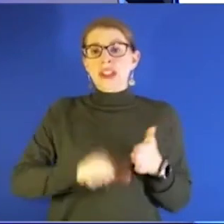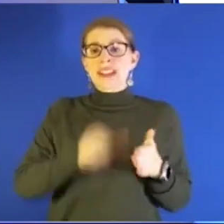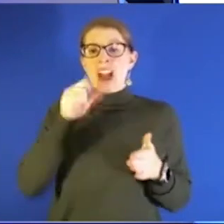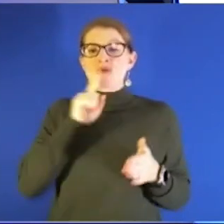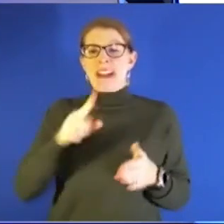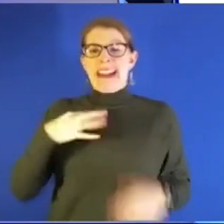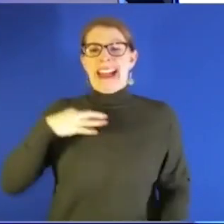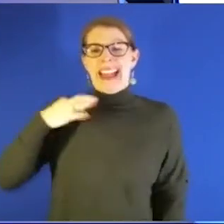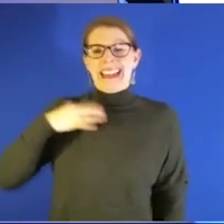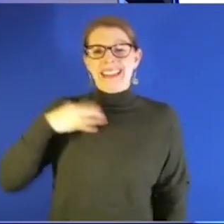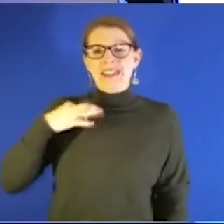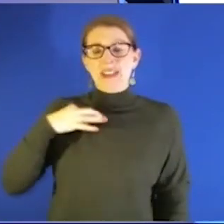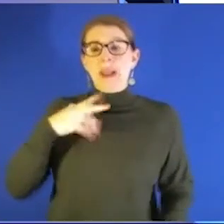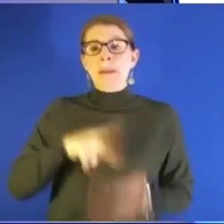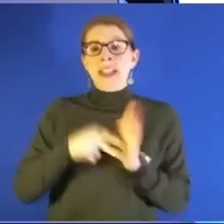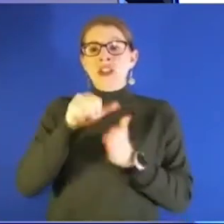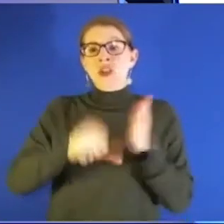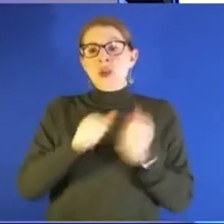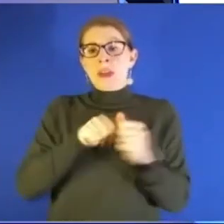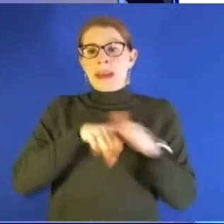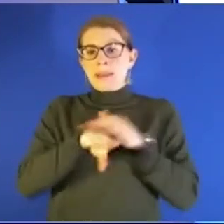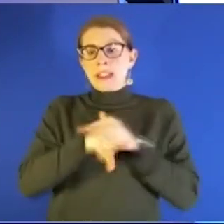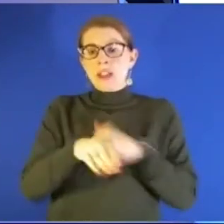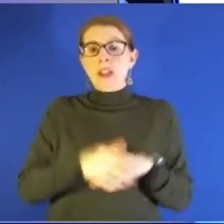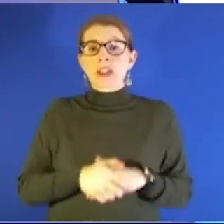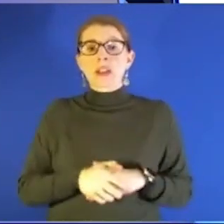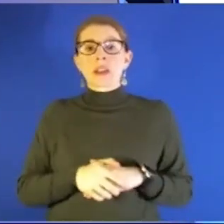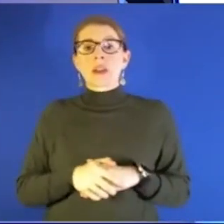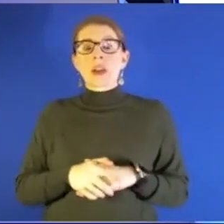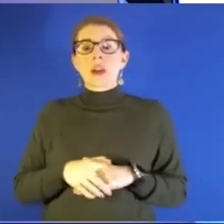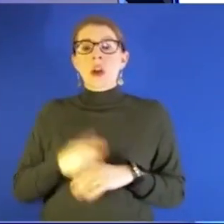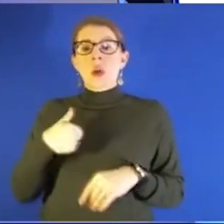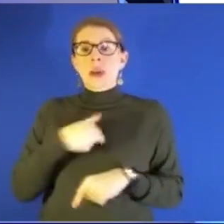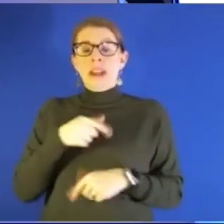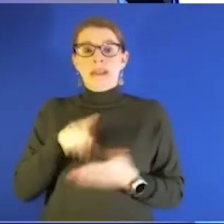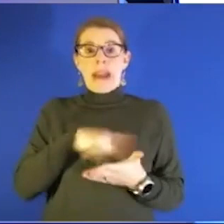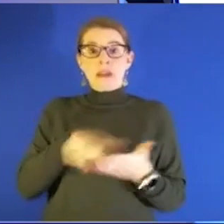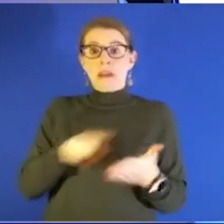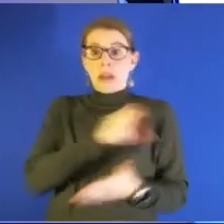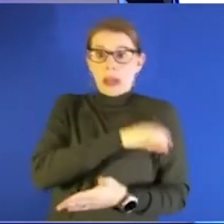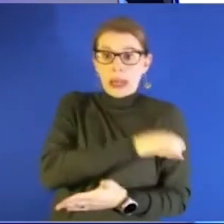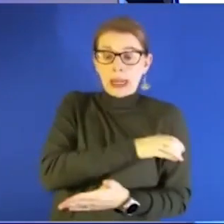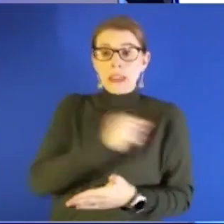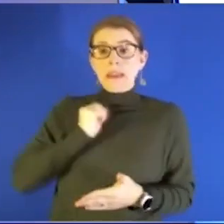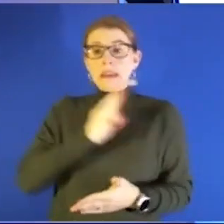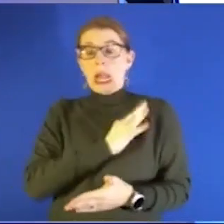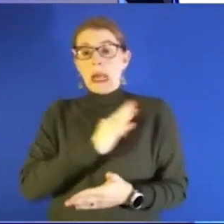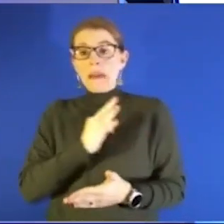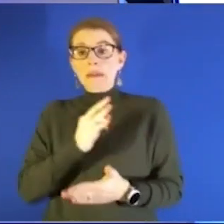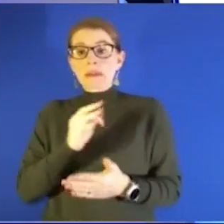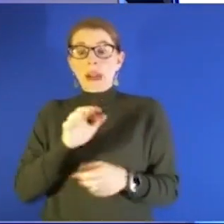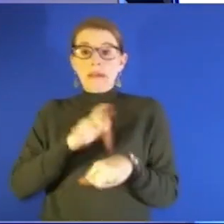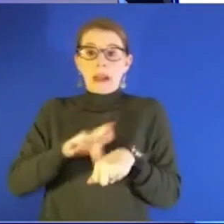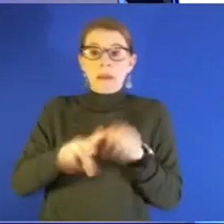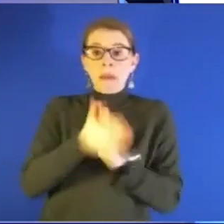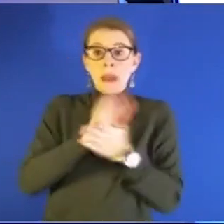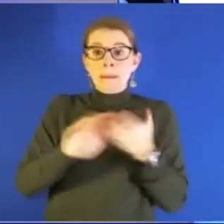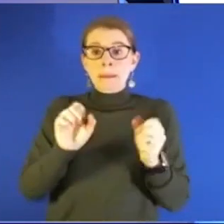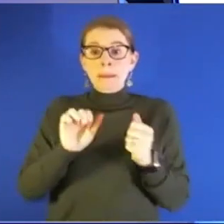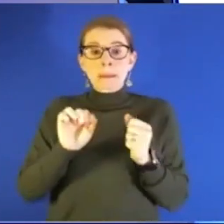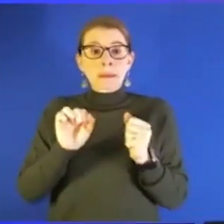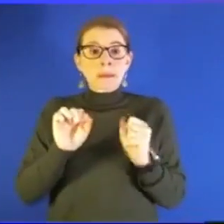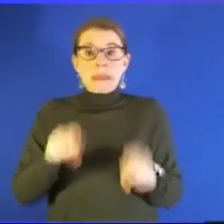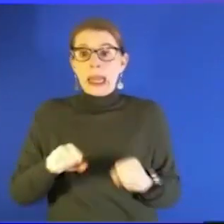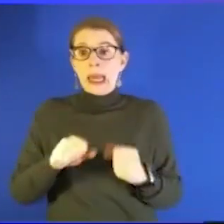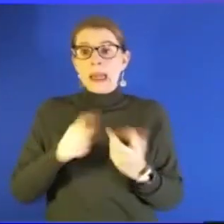we've actually held back on procedures to free up staff. We canceled clinics in order to free up staff or deferred those appointments. How are we doing with all that?